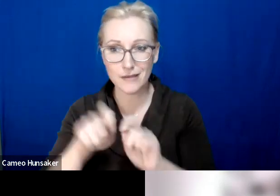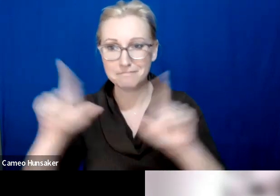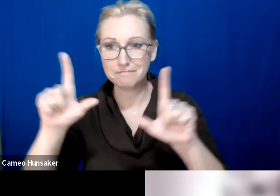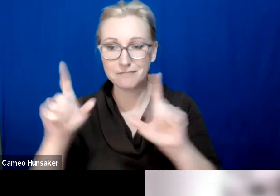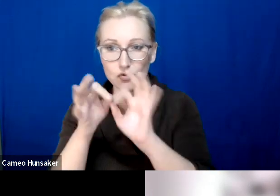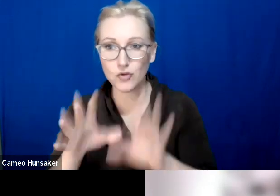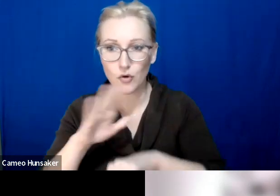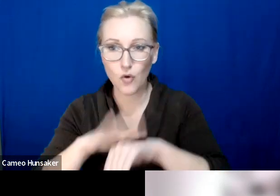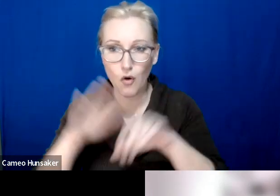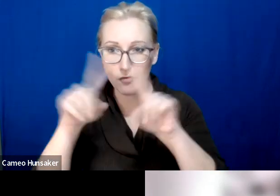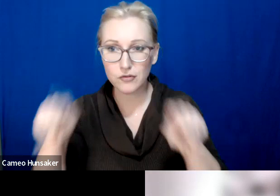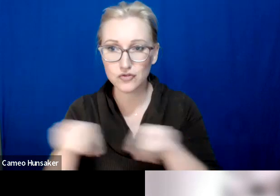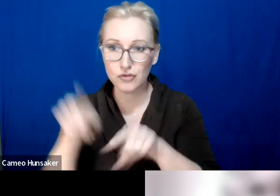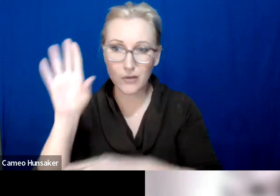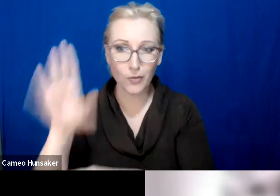Okay.